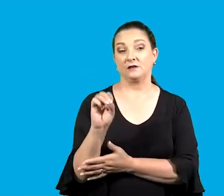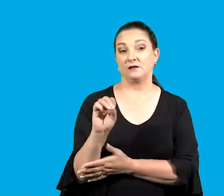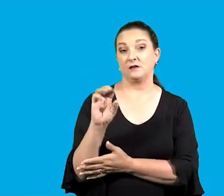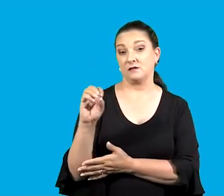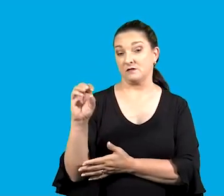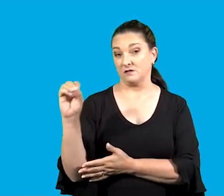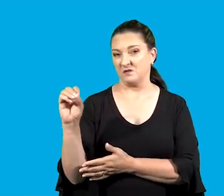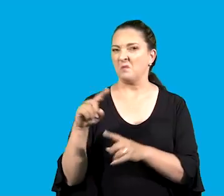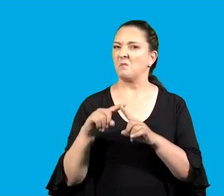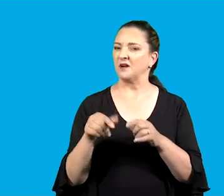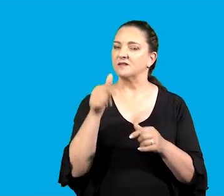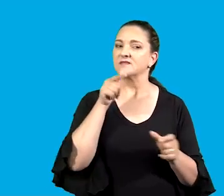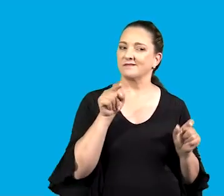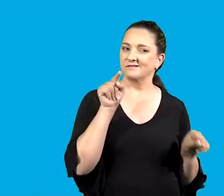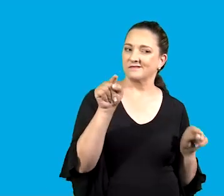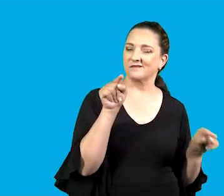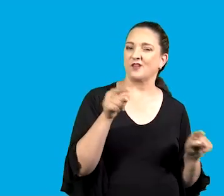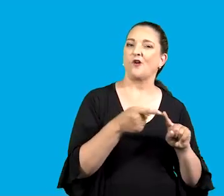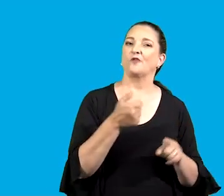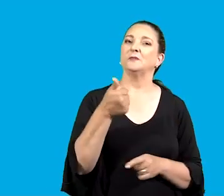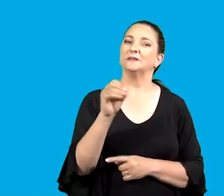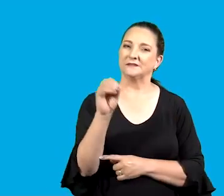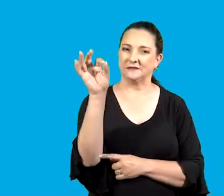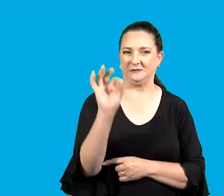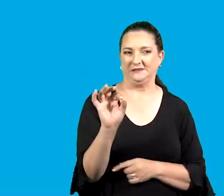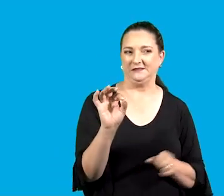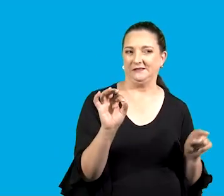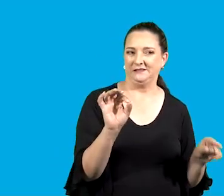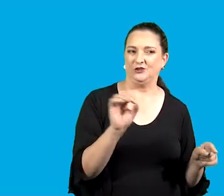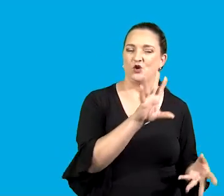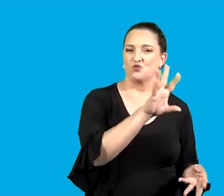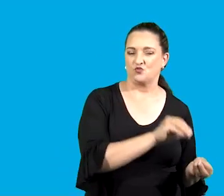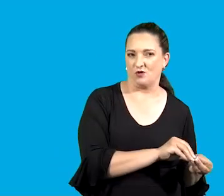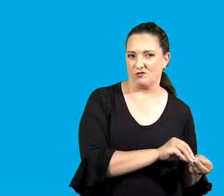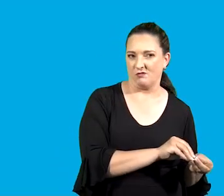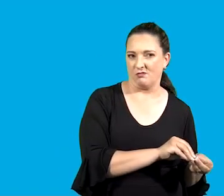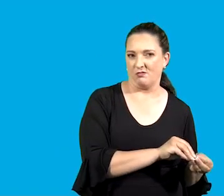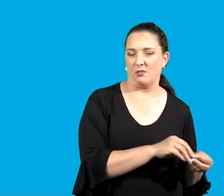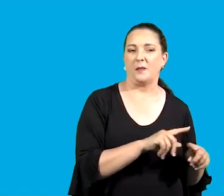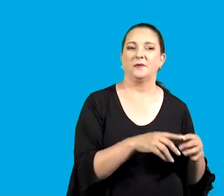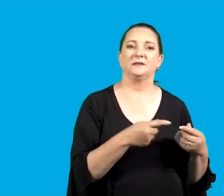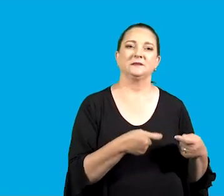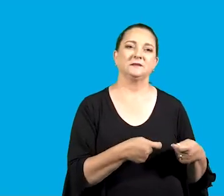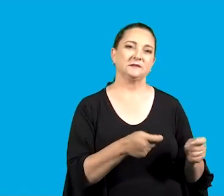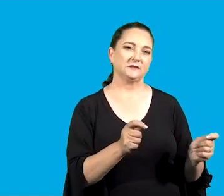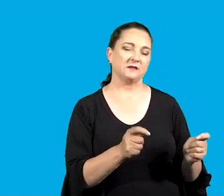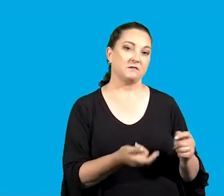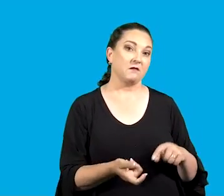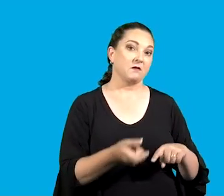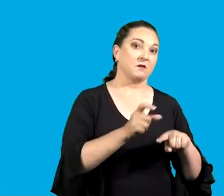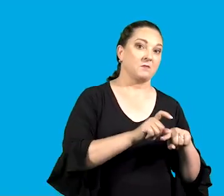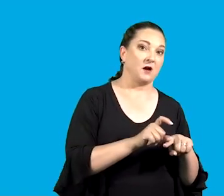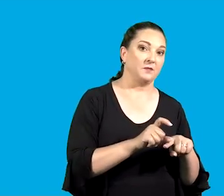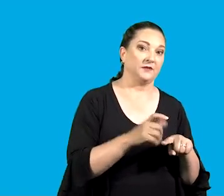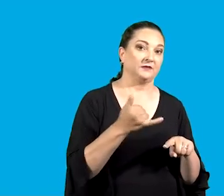comprise 60% of total sales, but this is my total sales. Goods are sold at a markup of 80% on